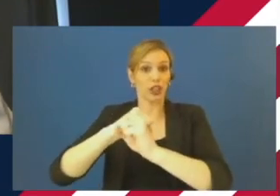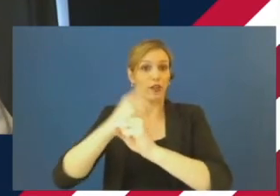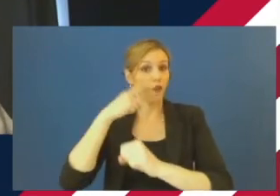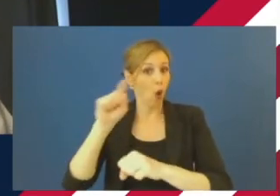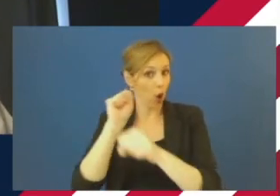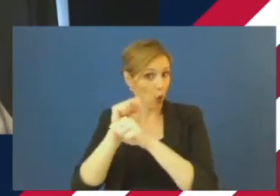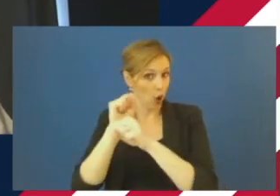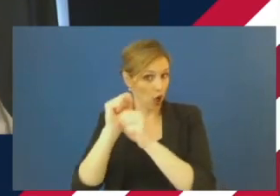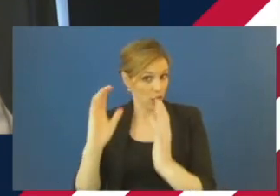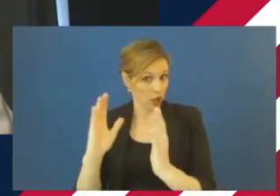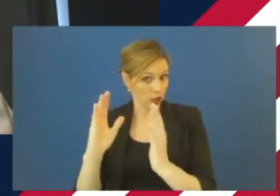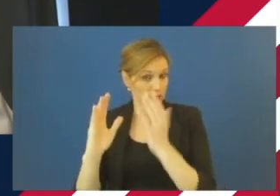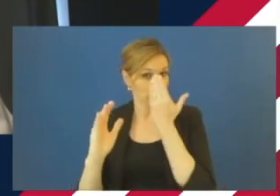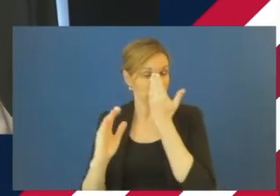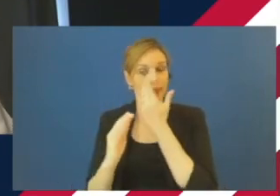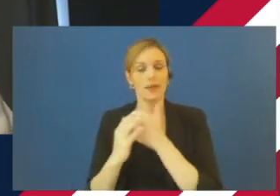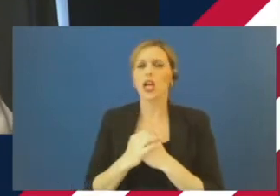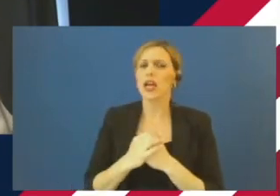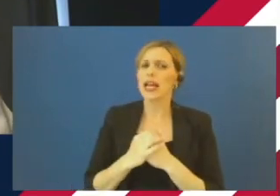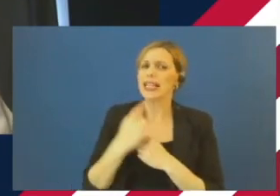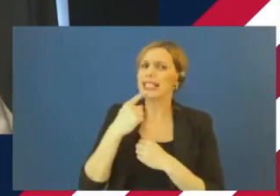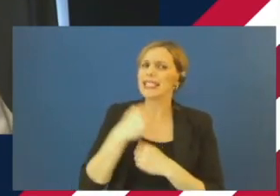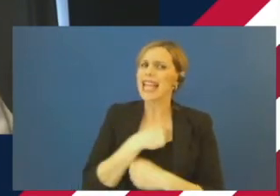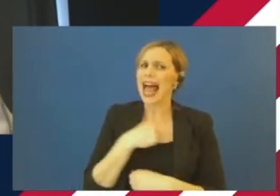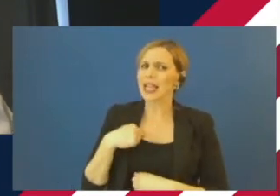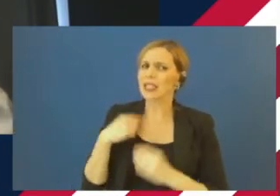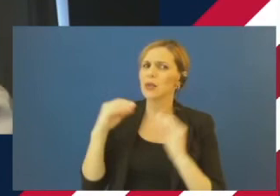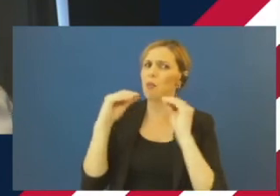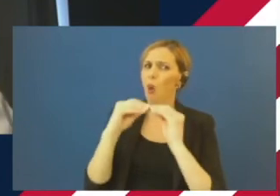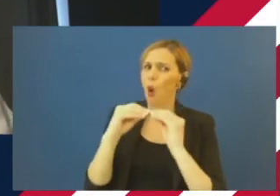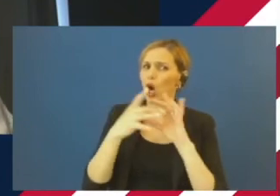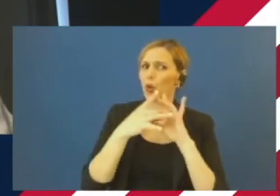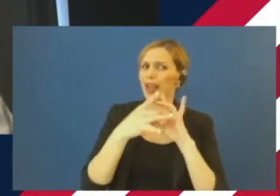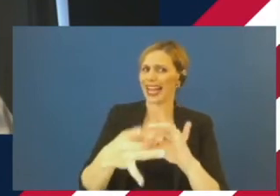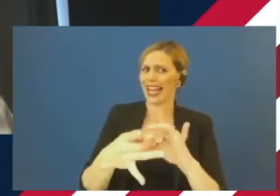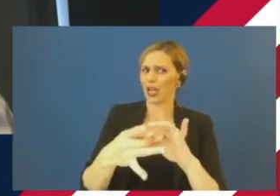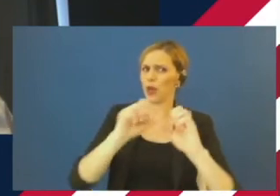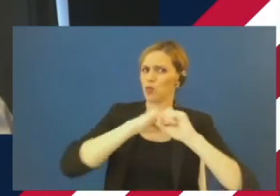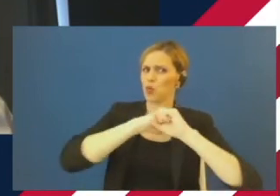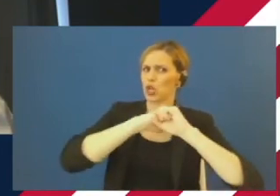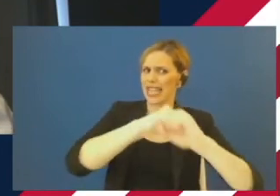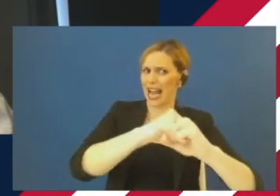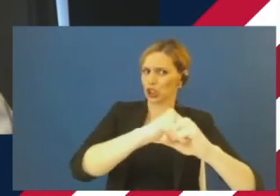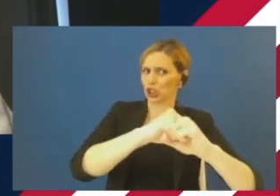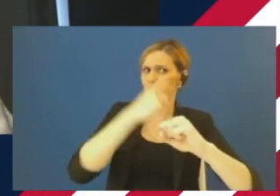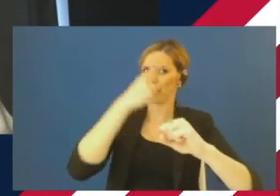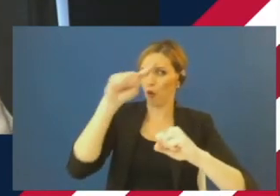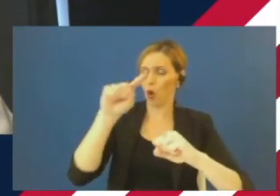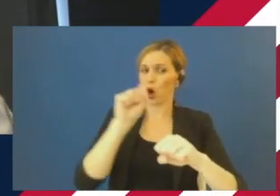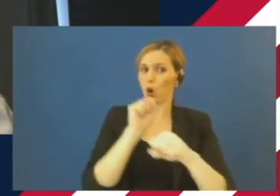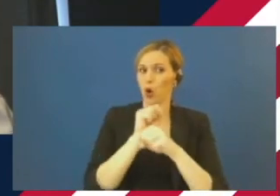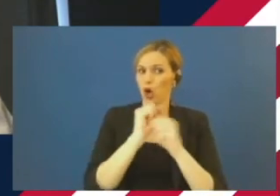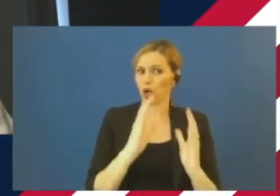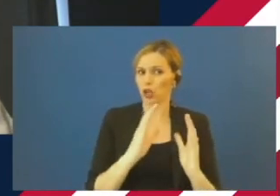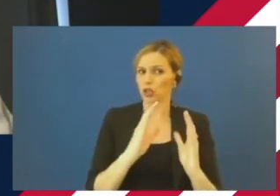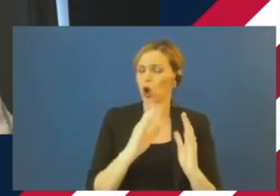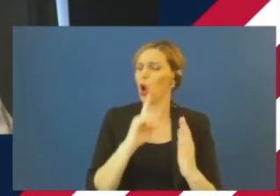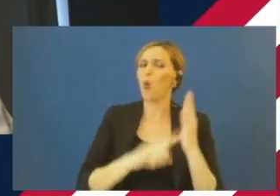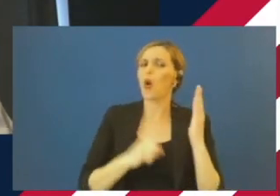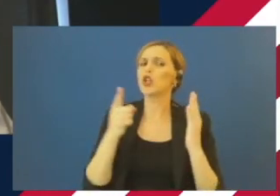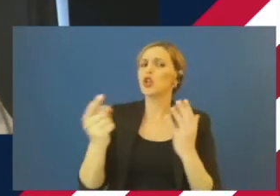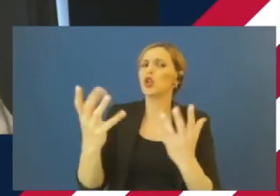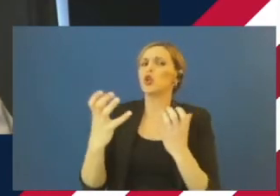specific protections you would like to see in place to protect workers and to ensure the